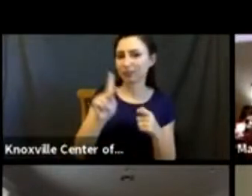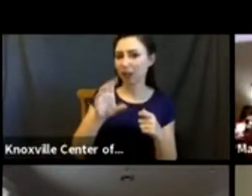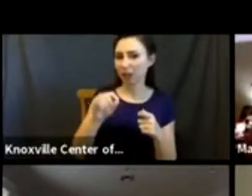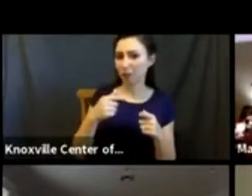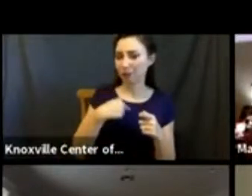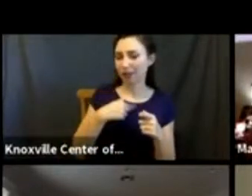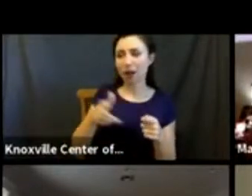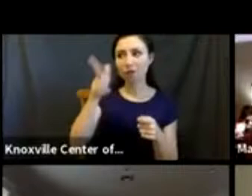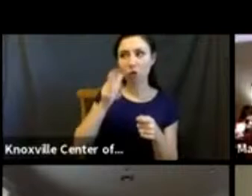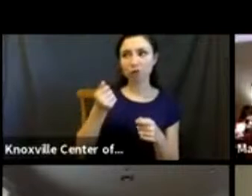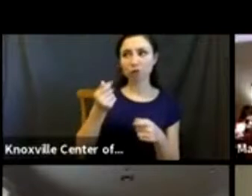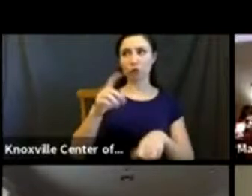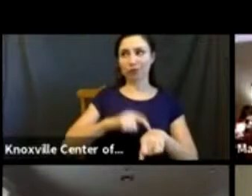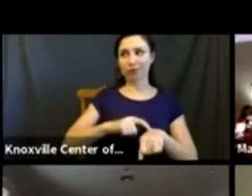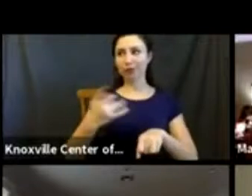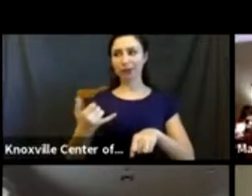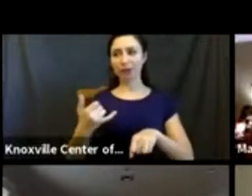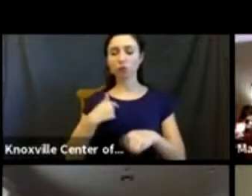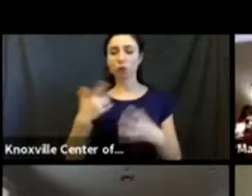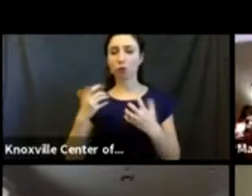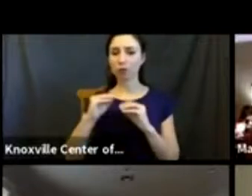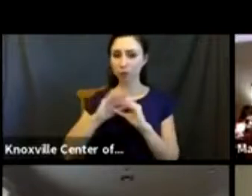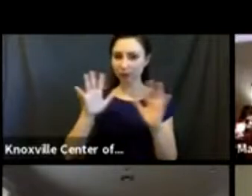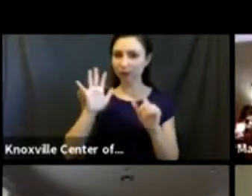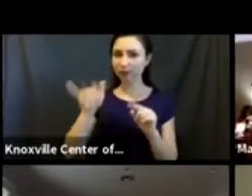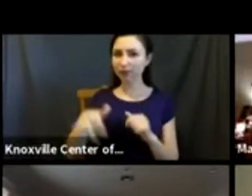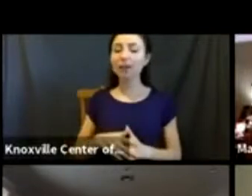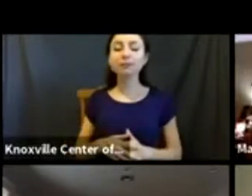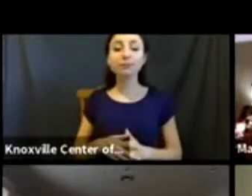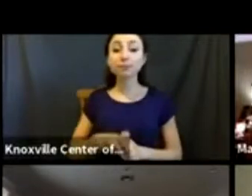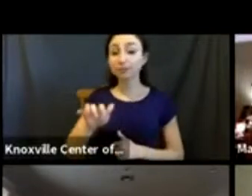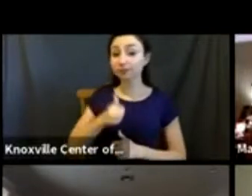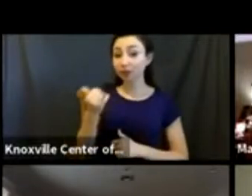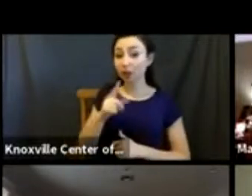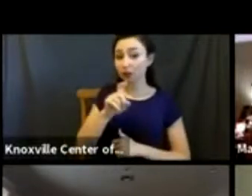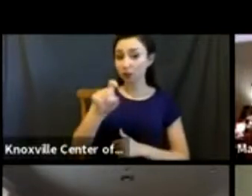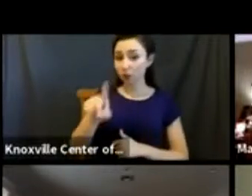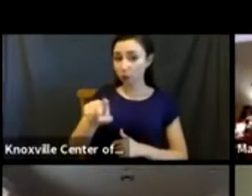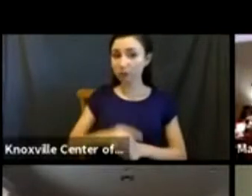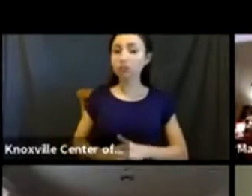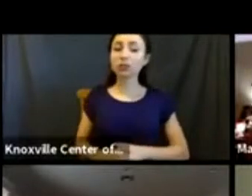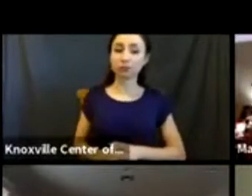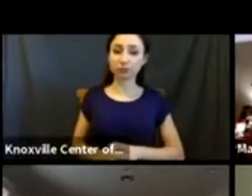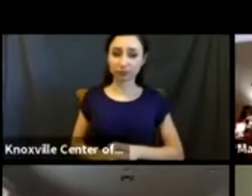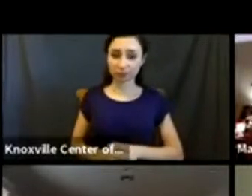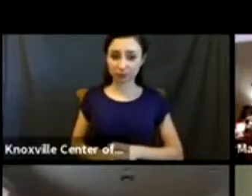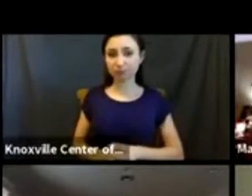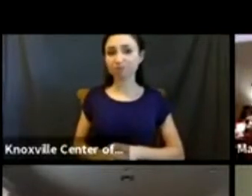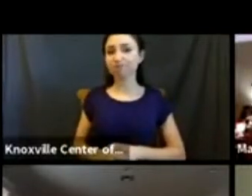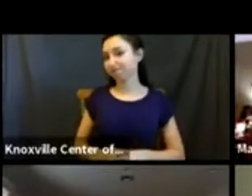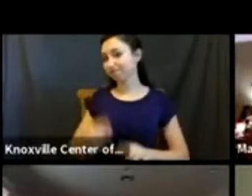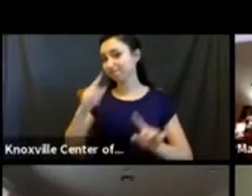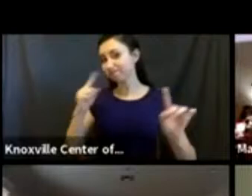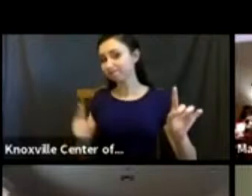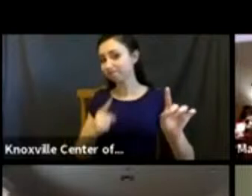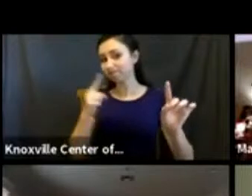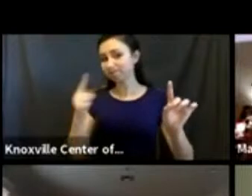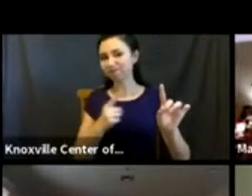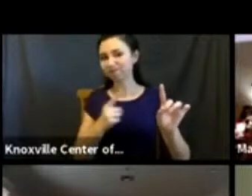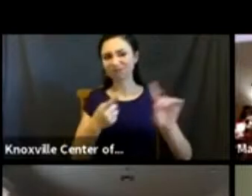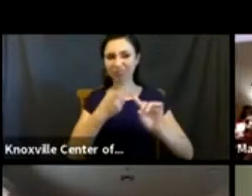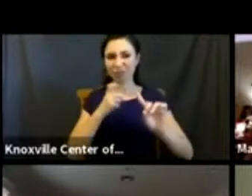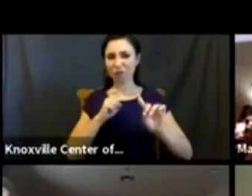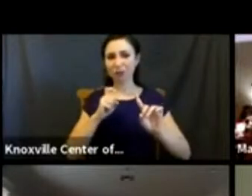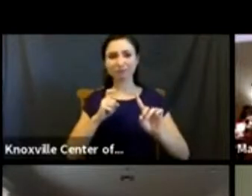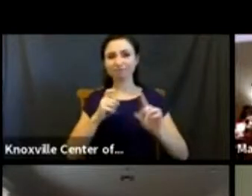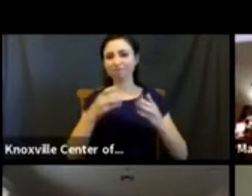so I wanted to get clarity. Then the other question I had is, as we move toward, this is truly from a public health lens,